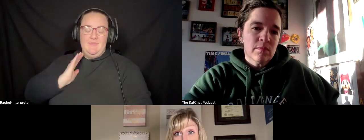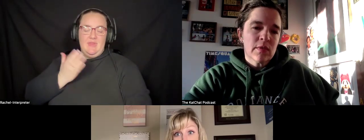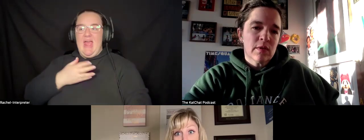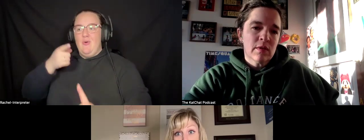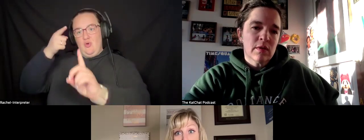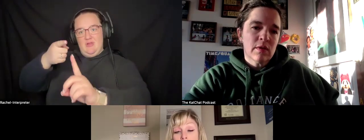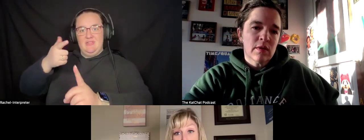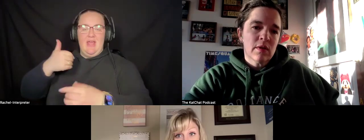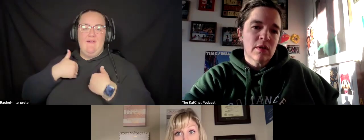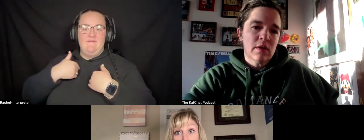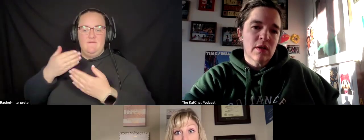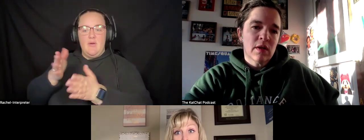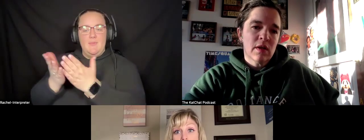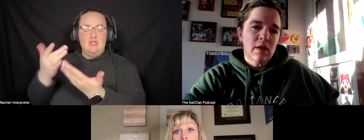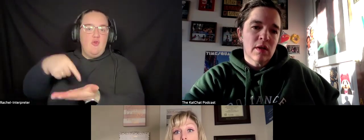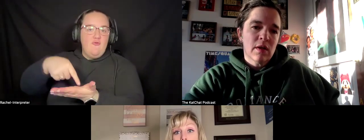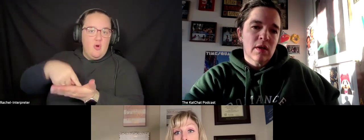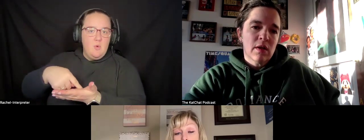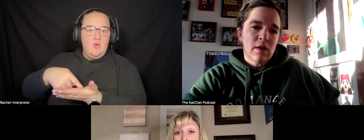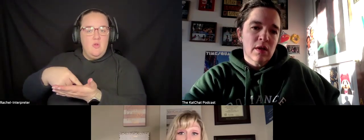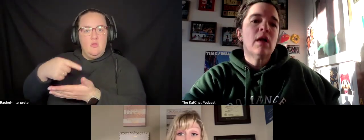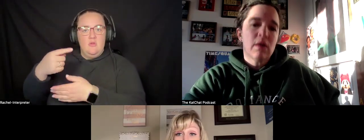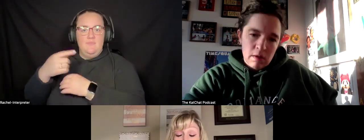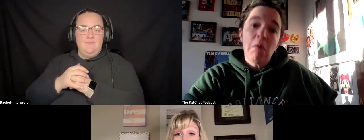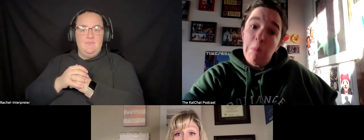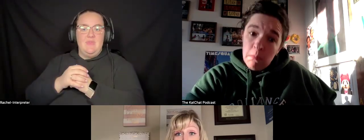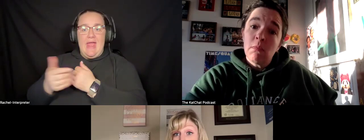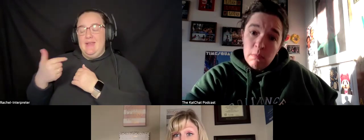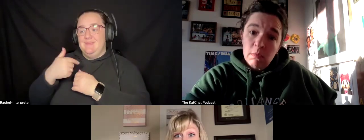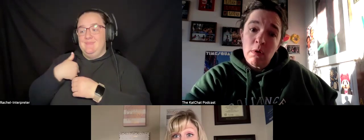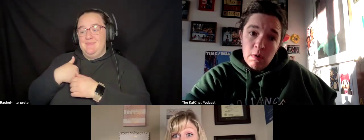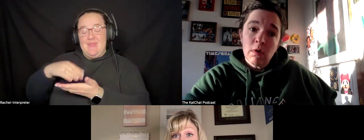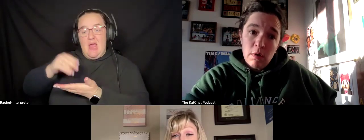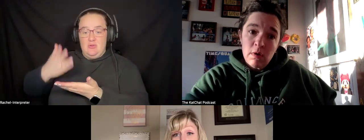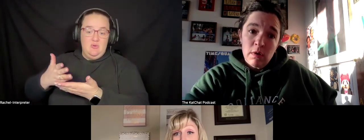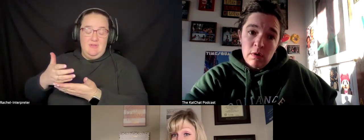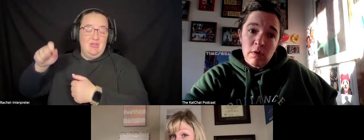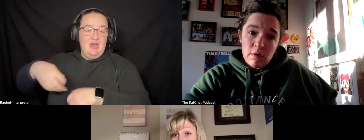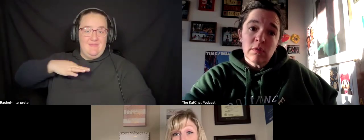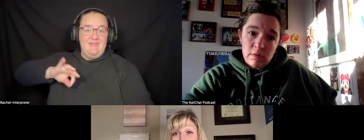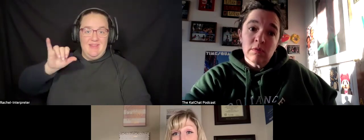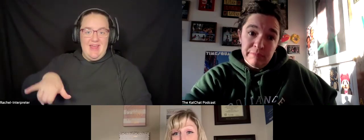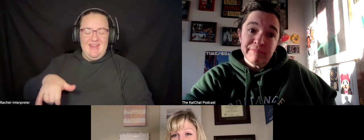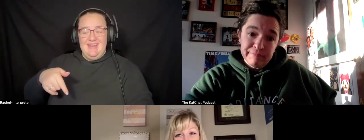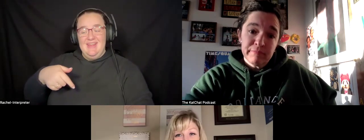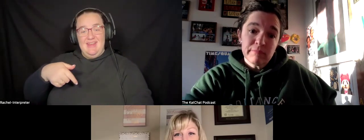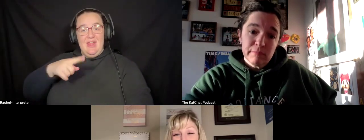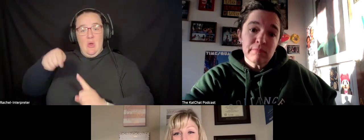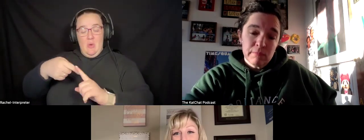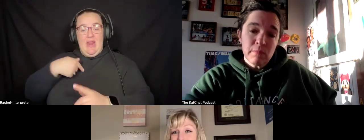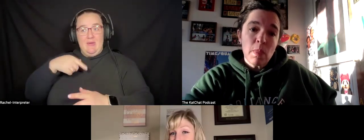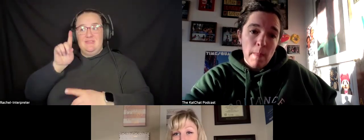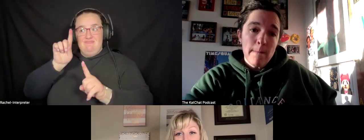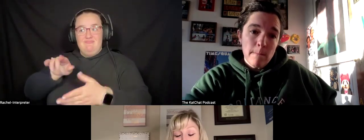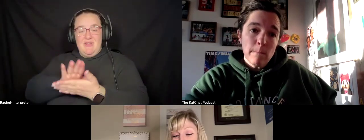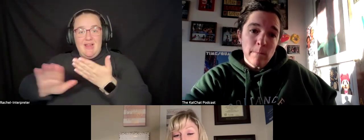affordable textbooks into colleges. And I was definitely a student that would have benefited from that. I had to work full time while I was going to